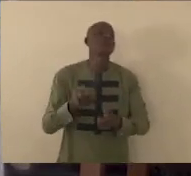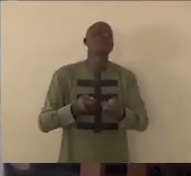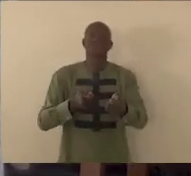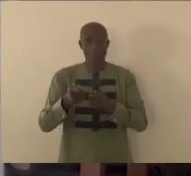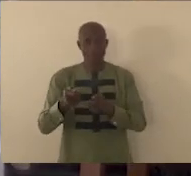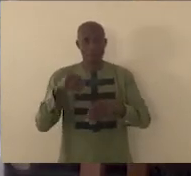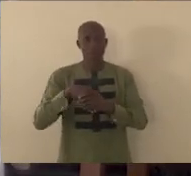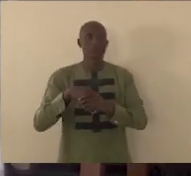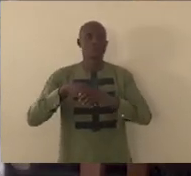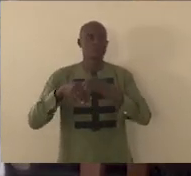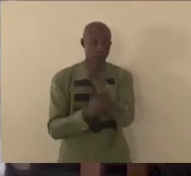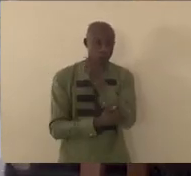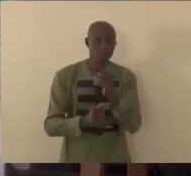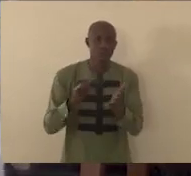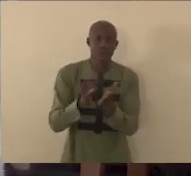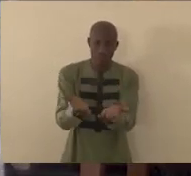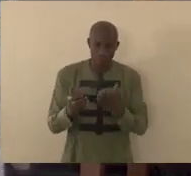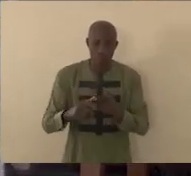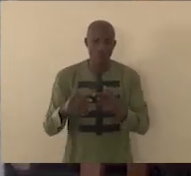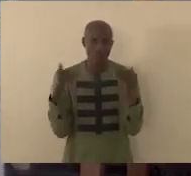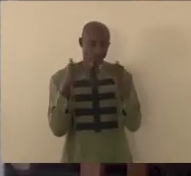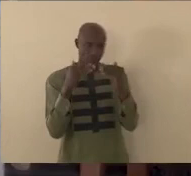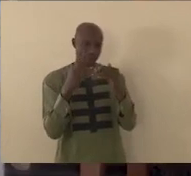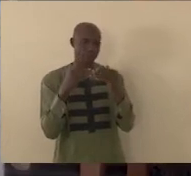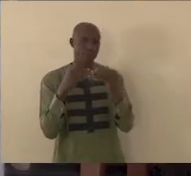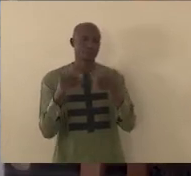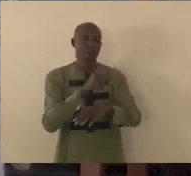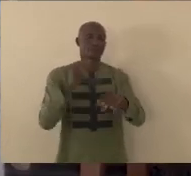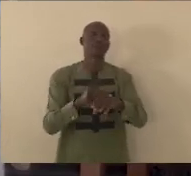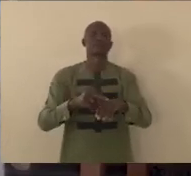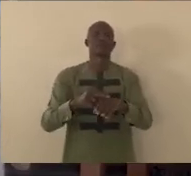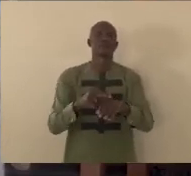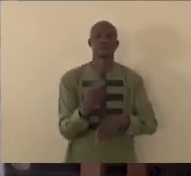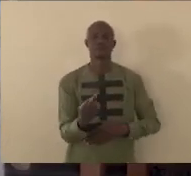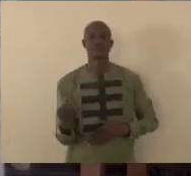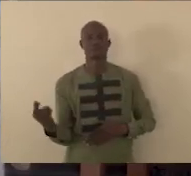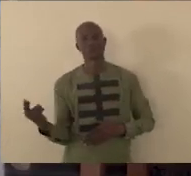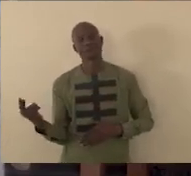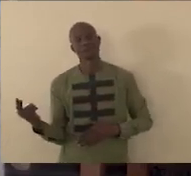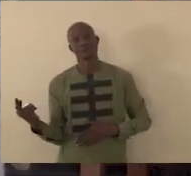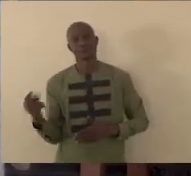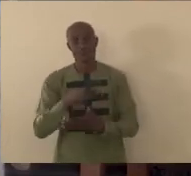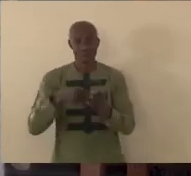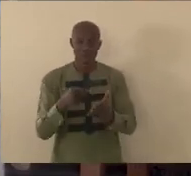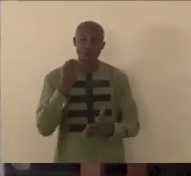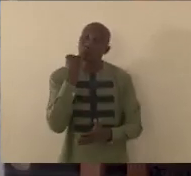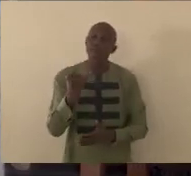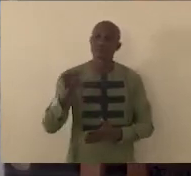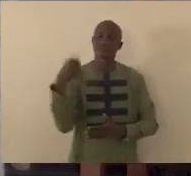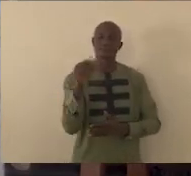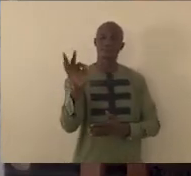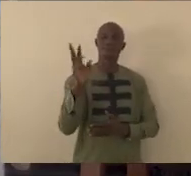maintained in a society that intends to have a fair share out of its natural resources." This is